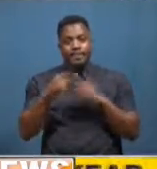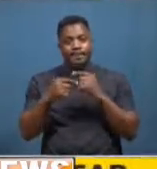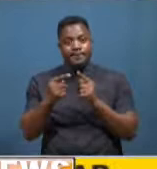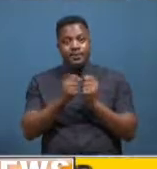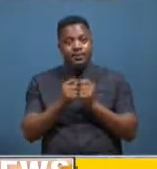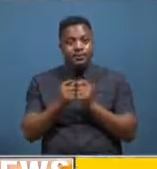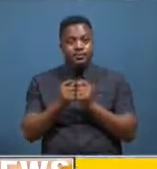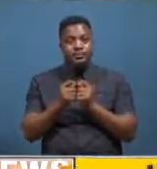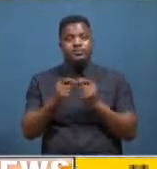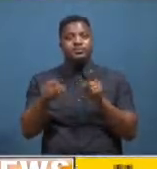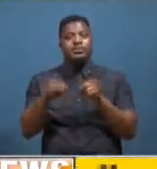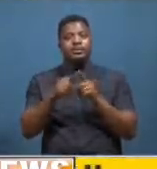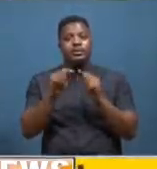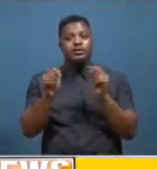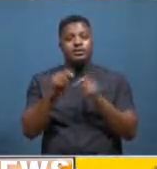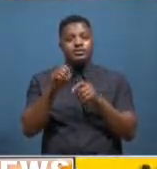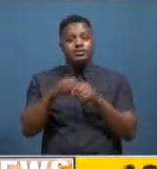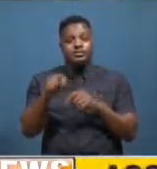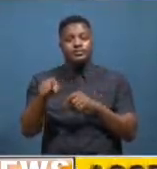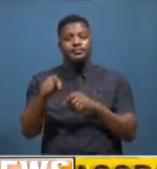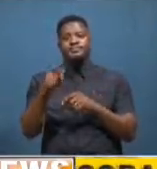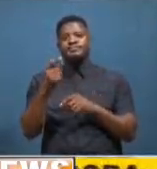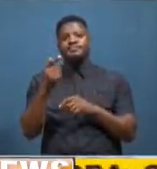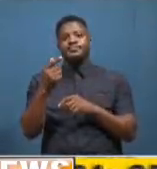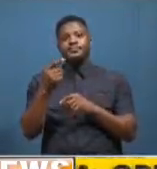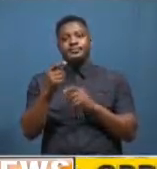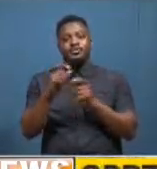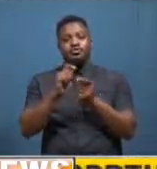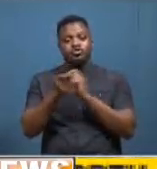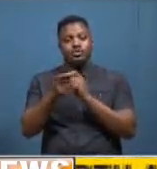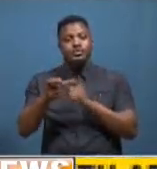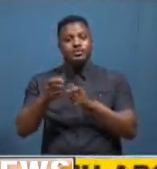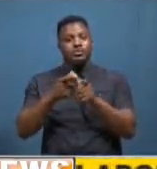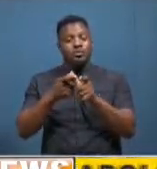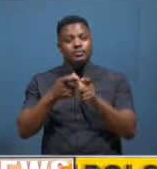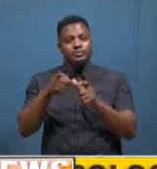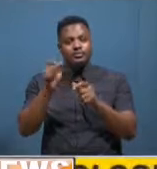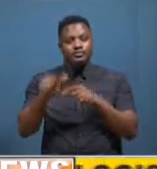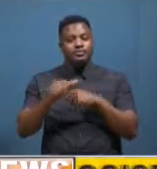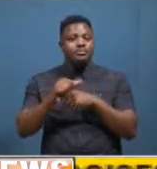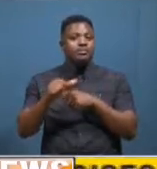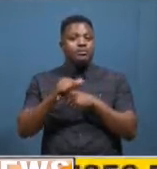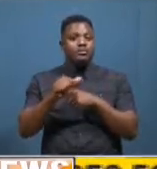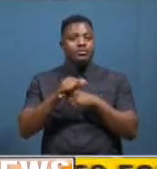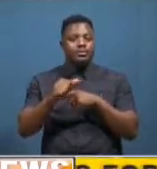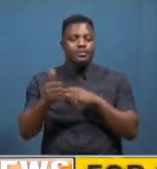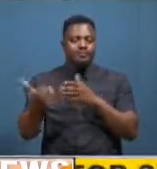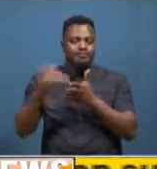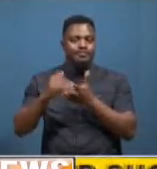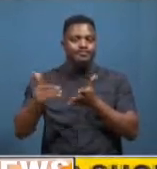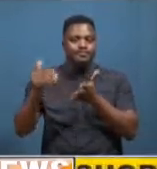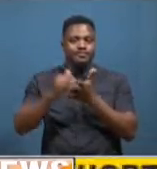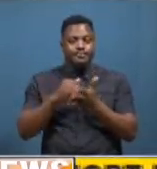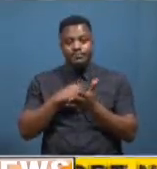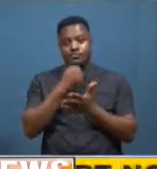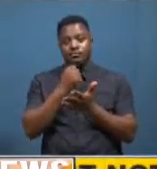together, even the technicality in the change of baton is something that they have to train time and again. And I'm